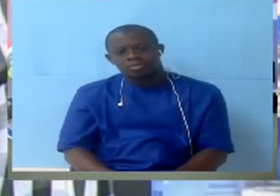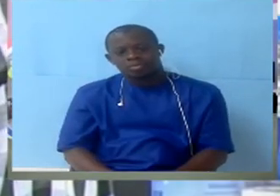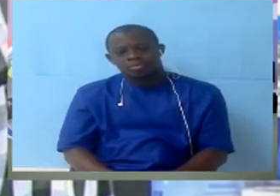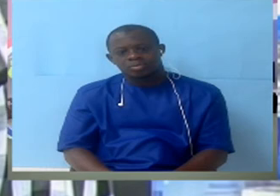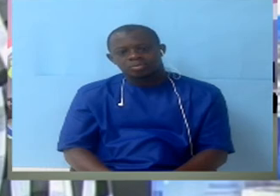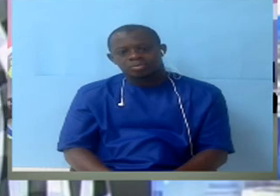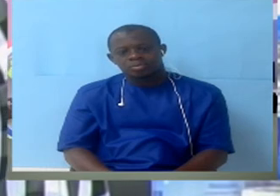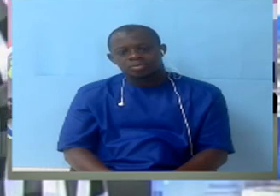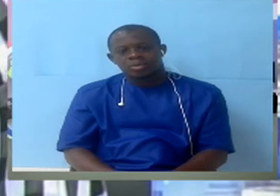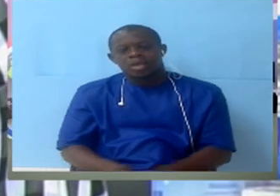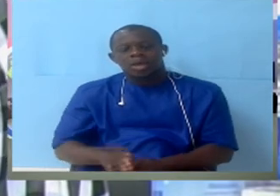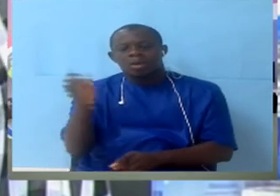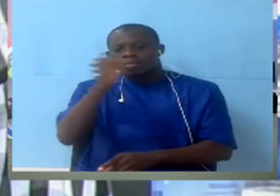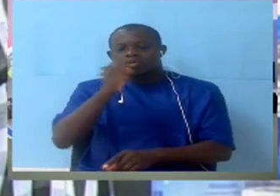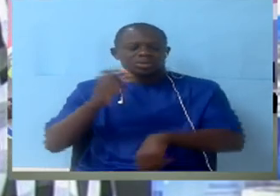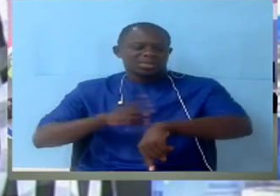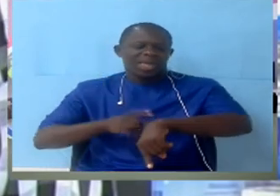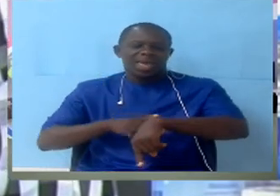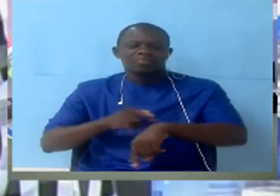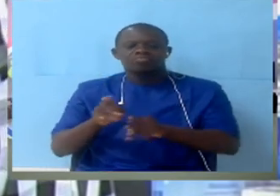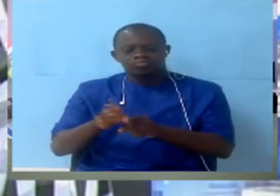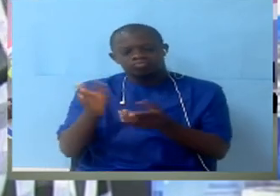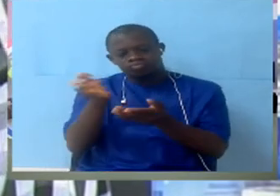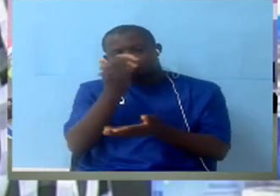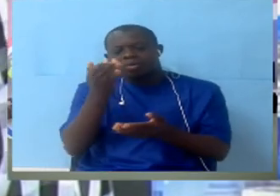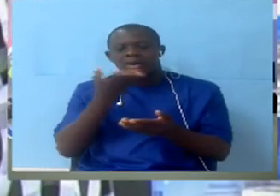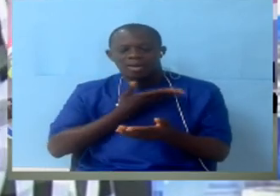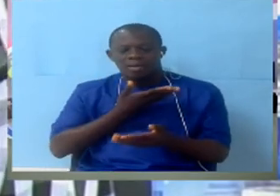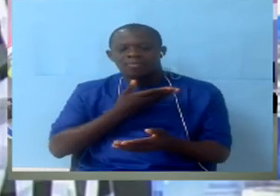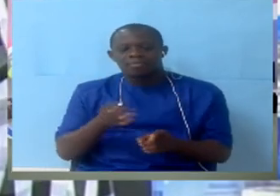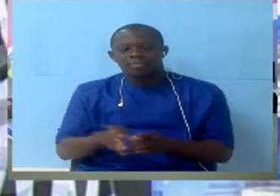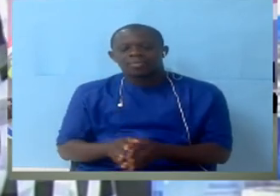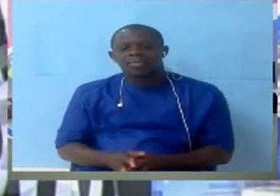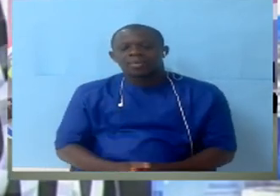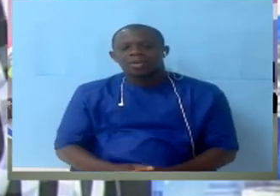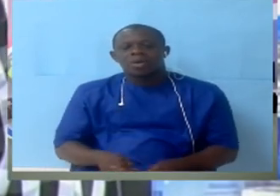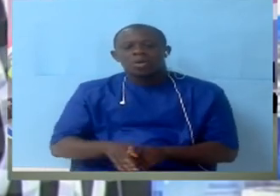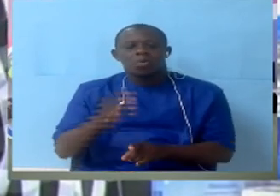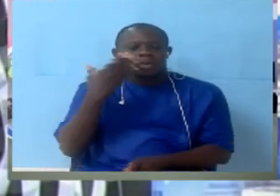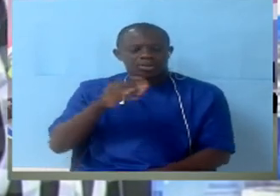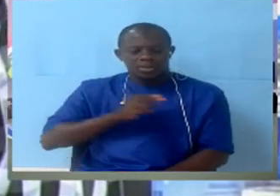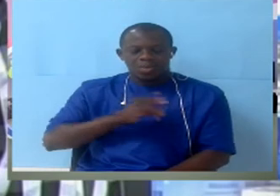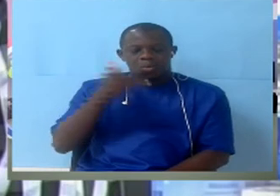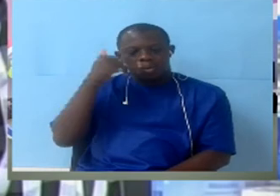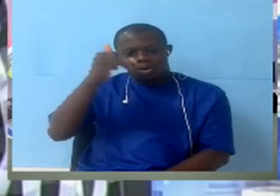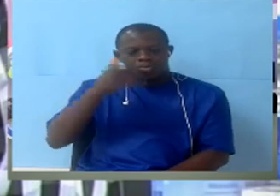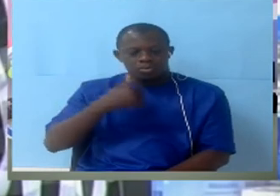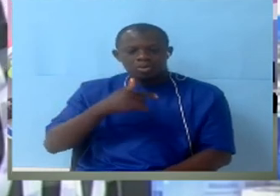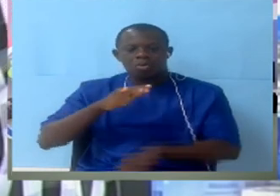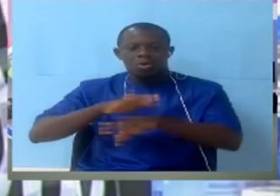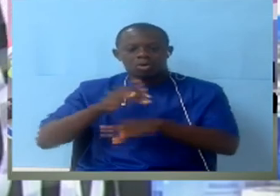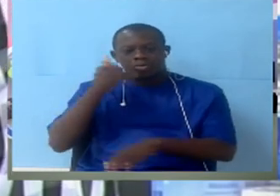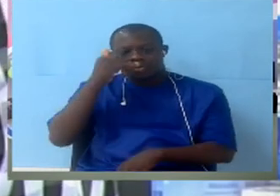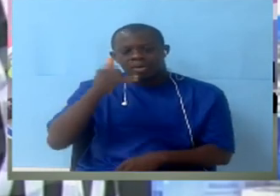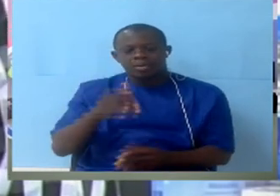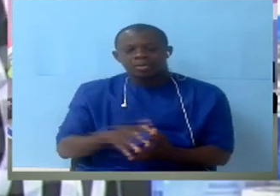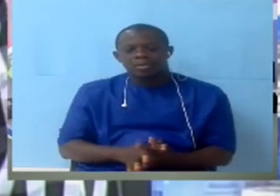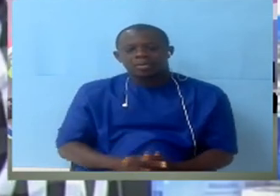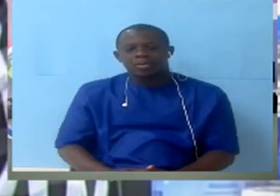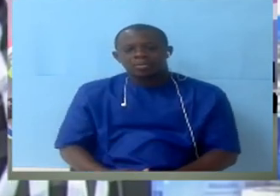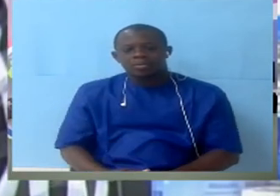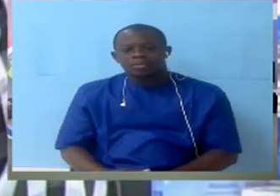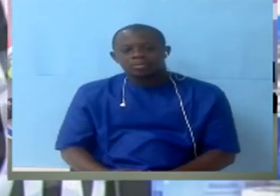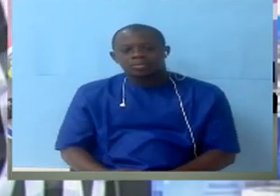kuma fo kilin rom tenten ah so kabra en ko telephone to when he called me on the phone I'm going for Newland